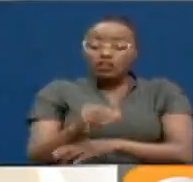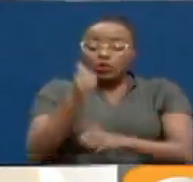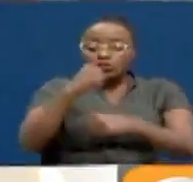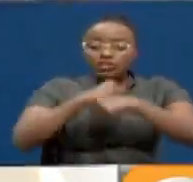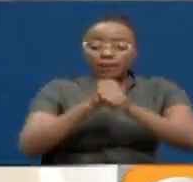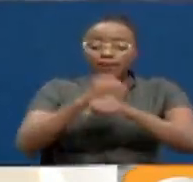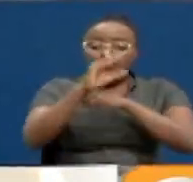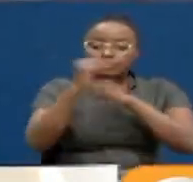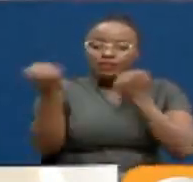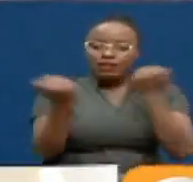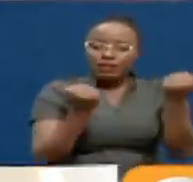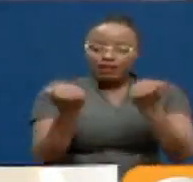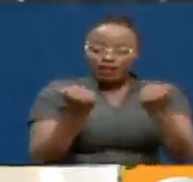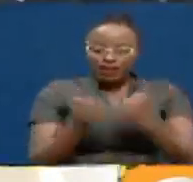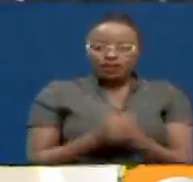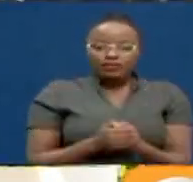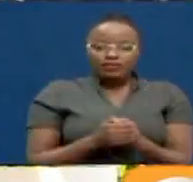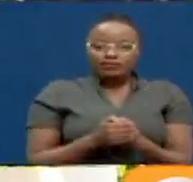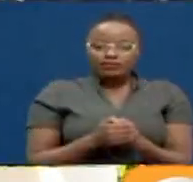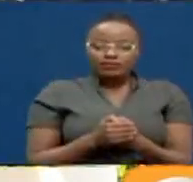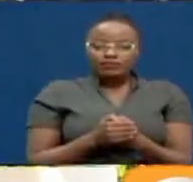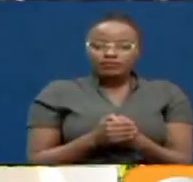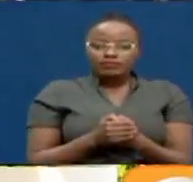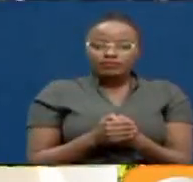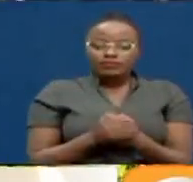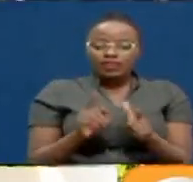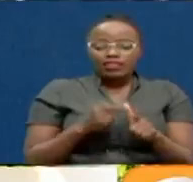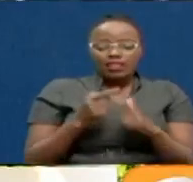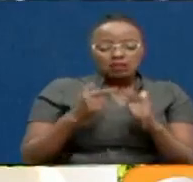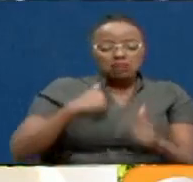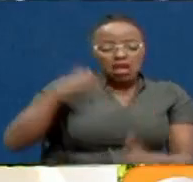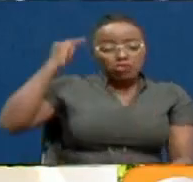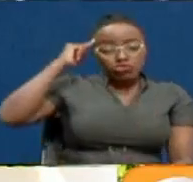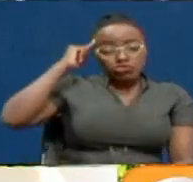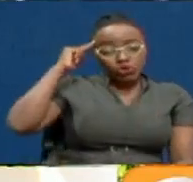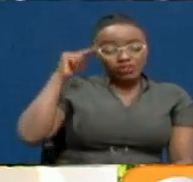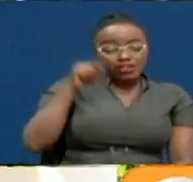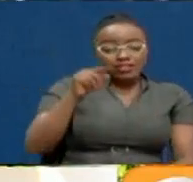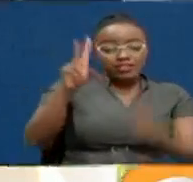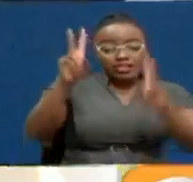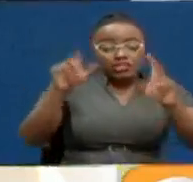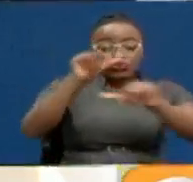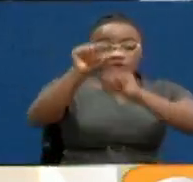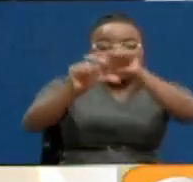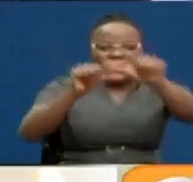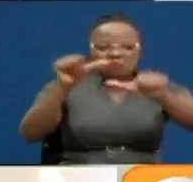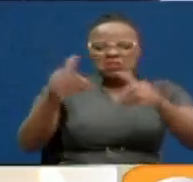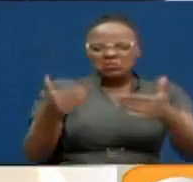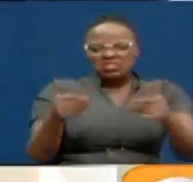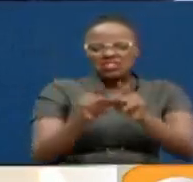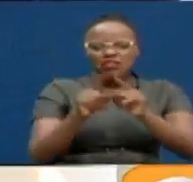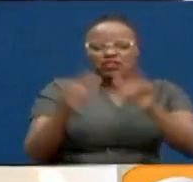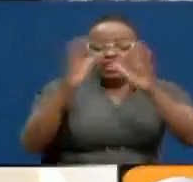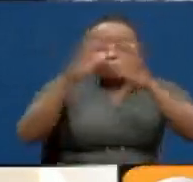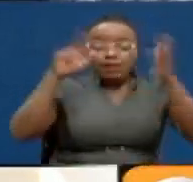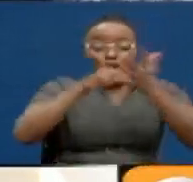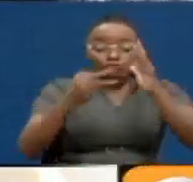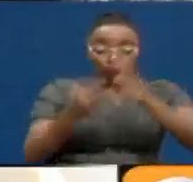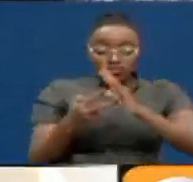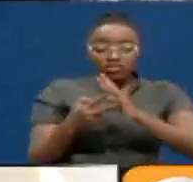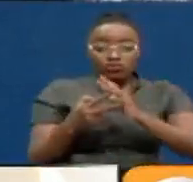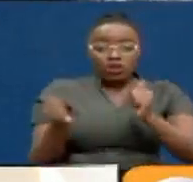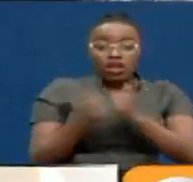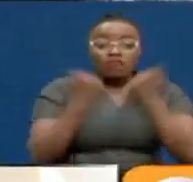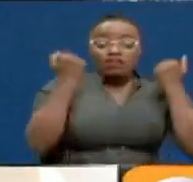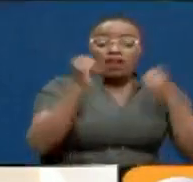produces cars. Then I thought it was issues to do with, it's a major project was coming. It was going to